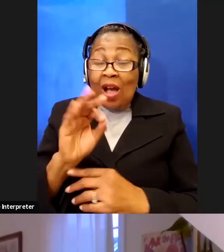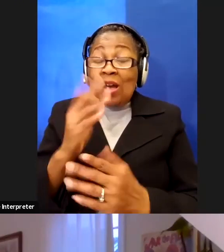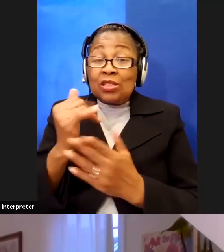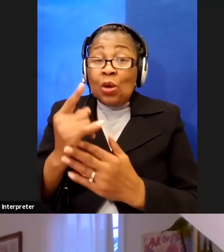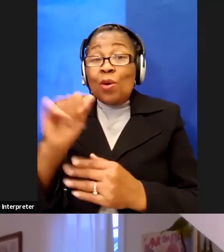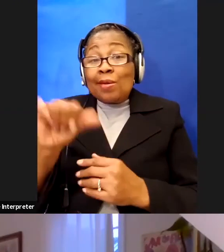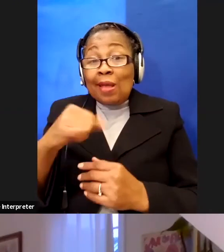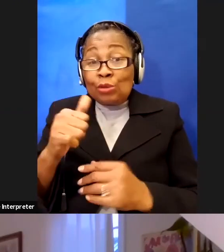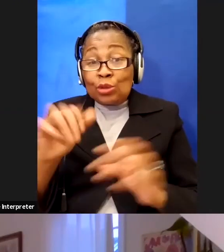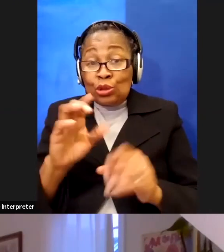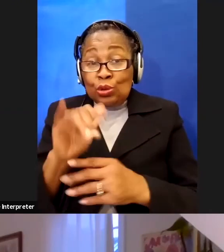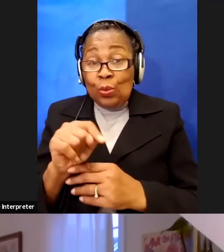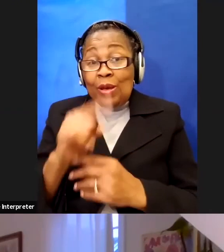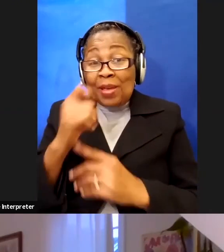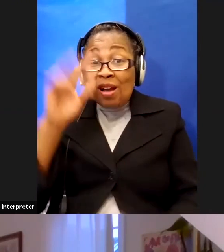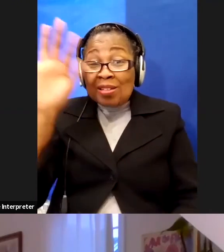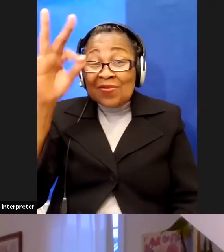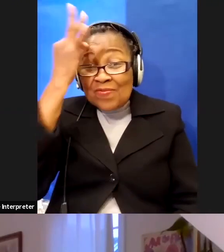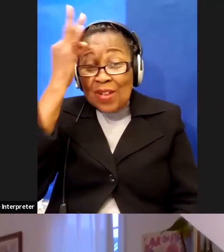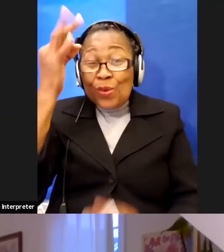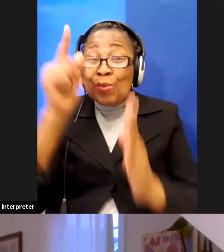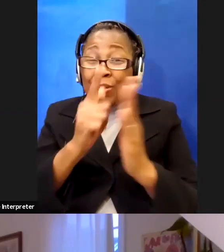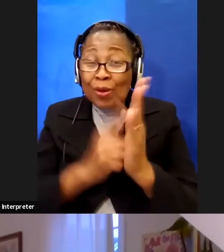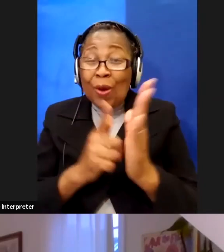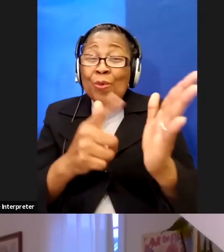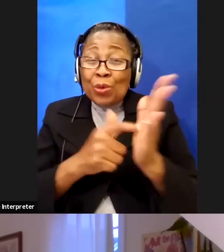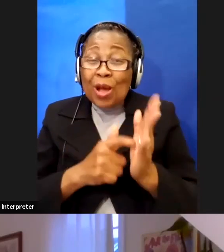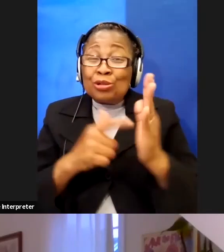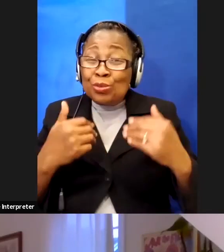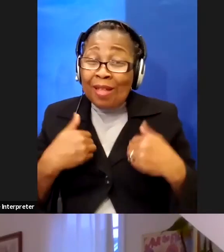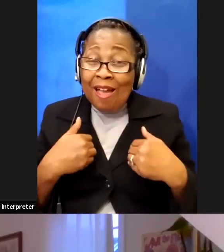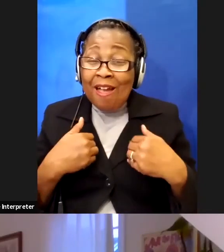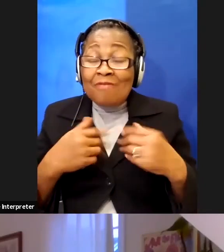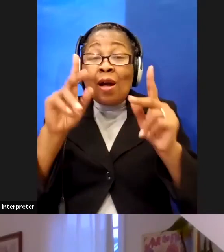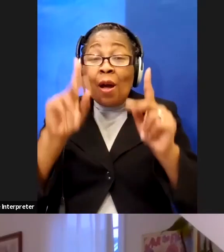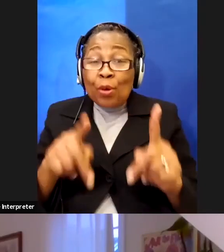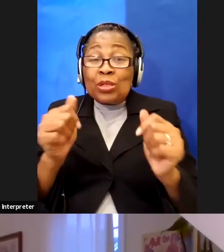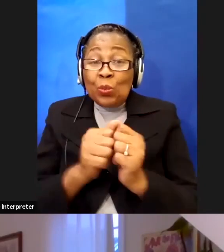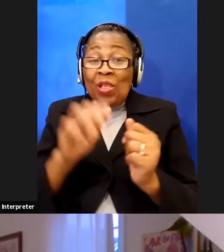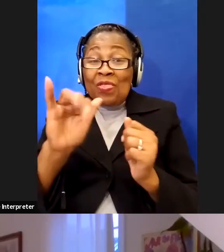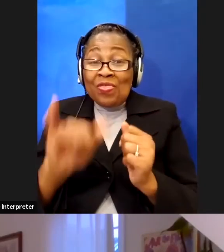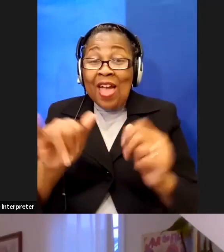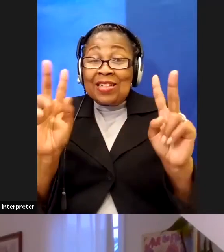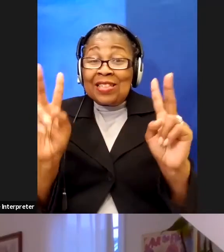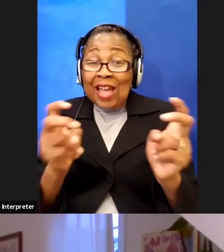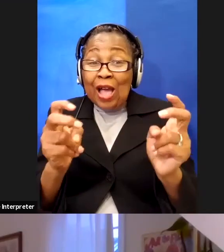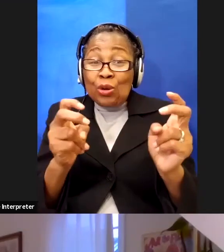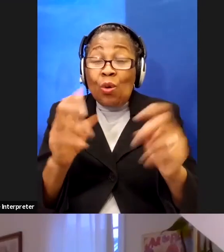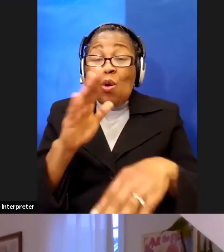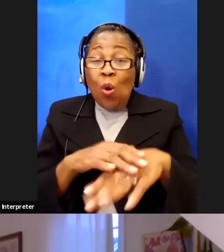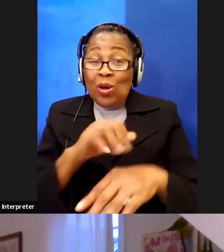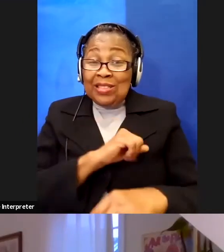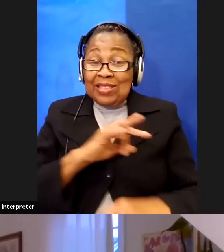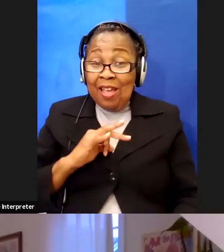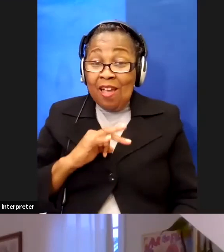coordinator because federal regulation requires you to have a person with that title on staff. And the worst